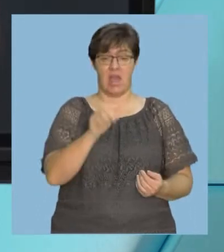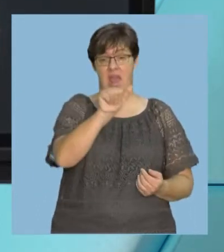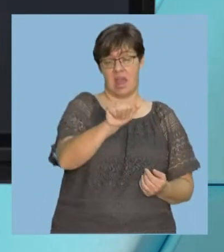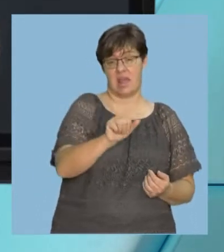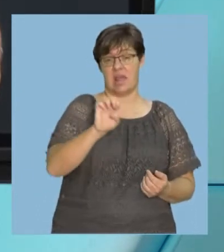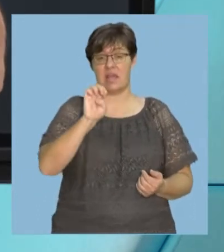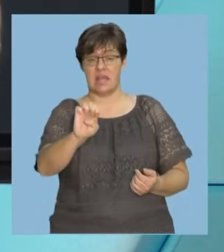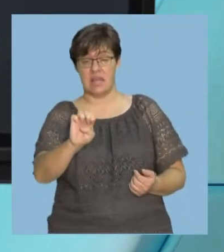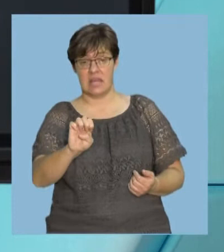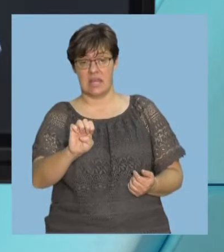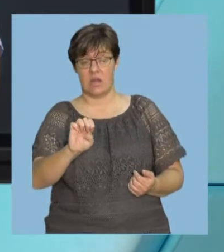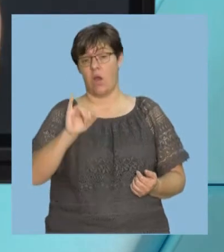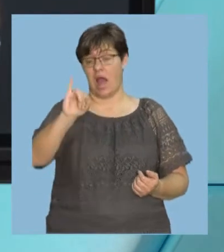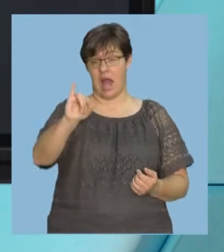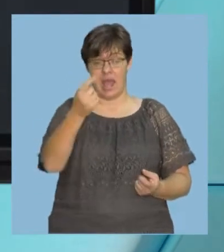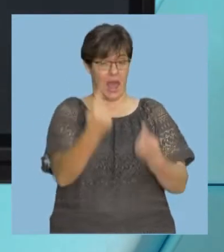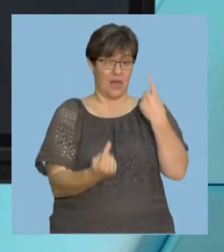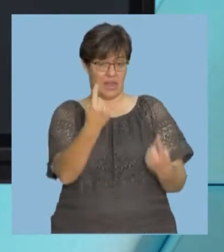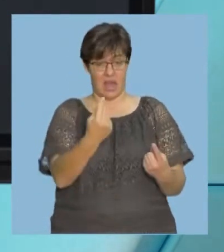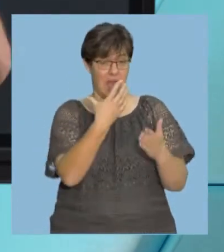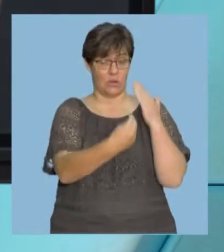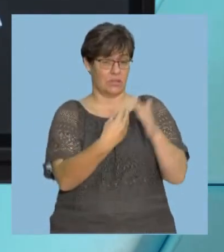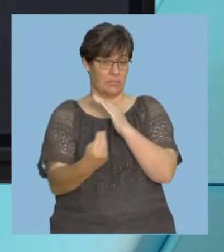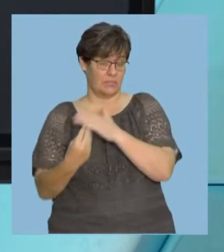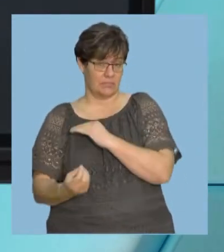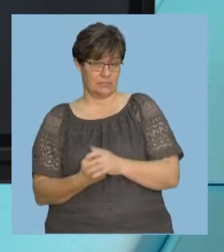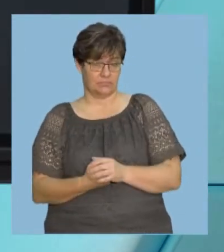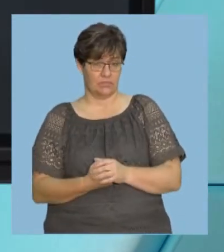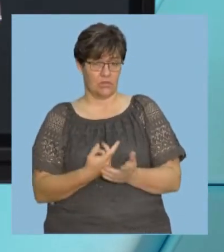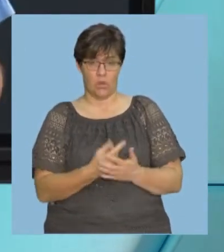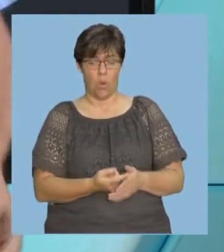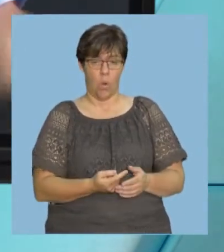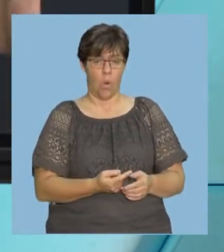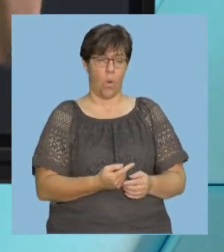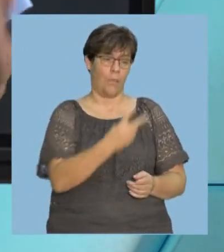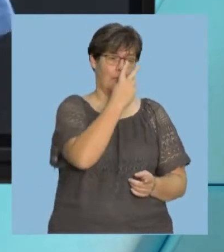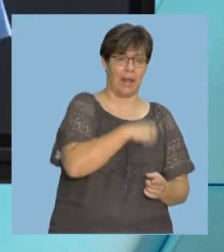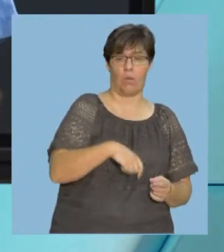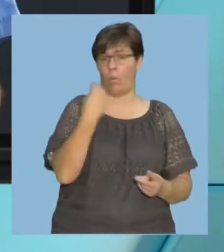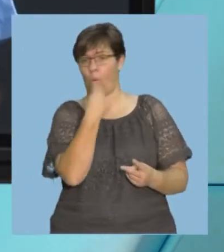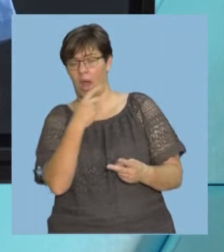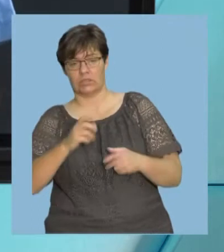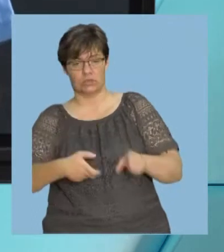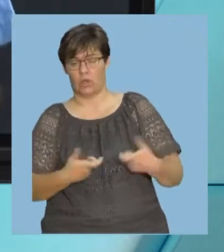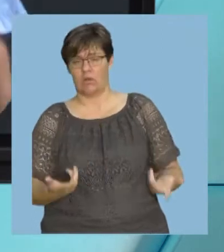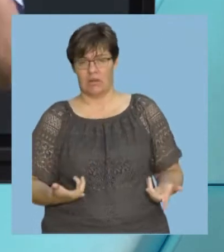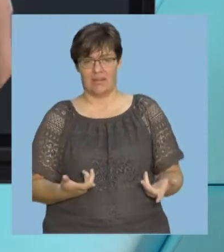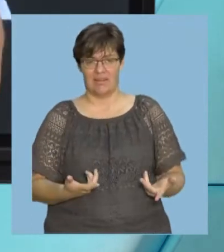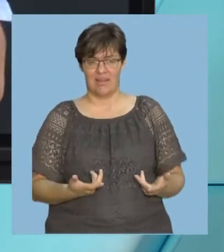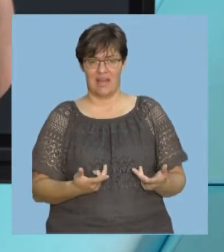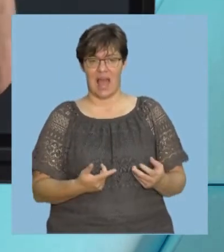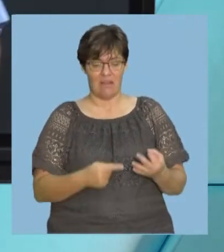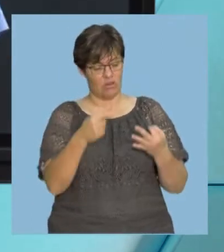have A, E, or I as an outcome here, not just a black sock or a white sock.